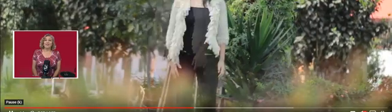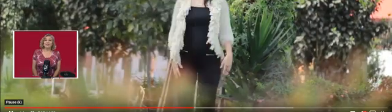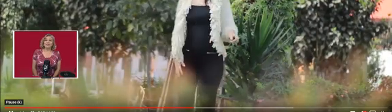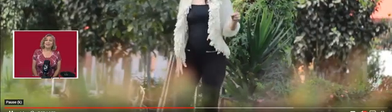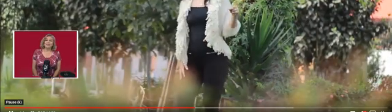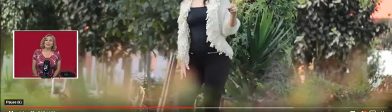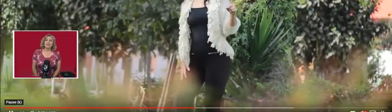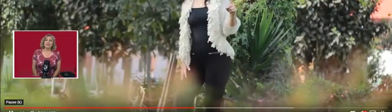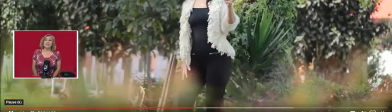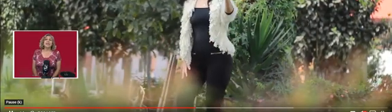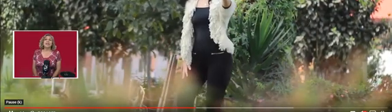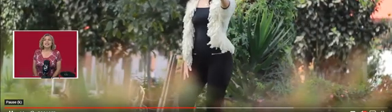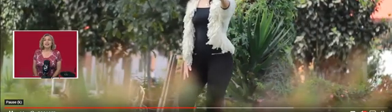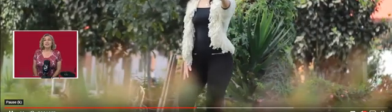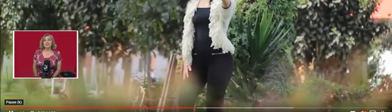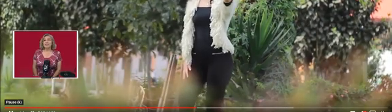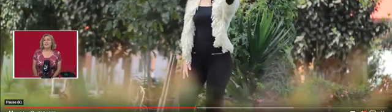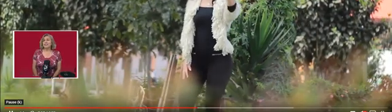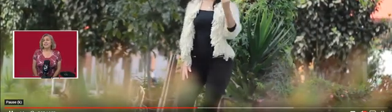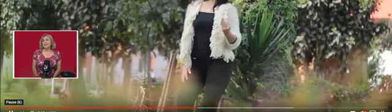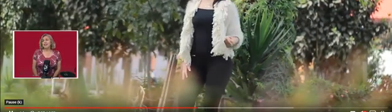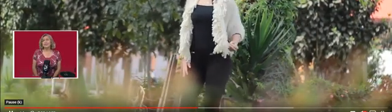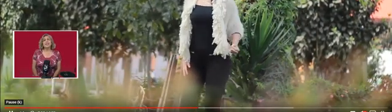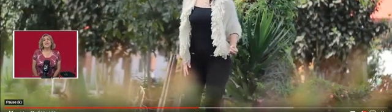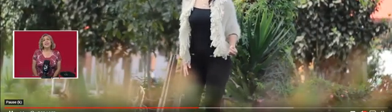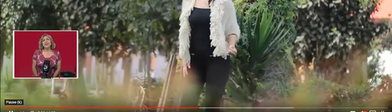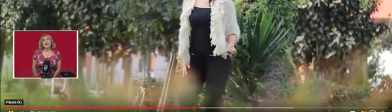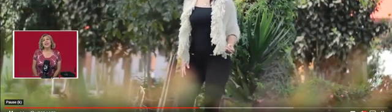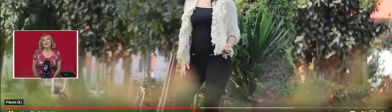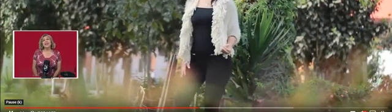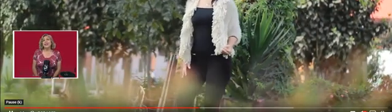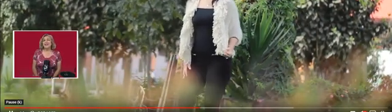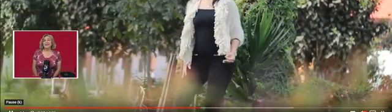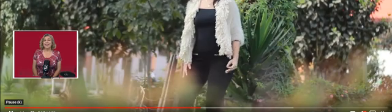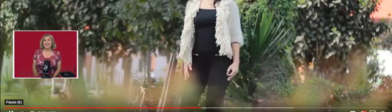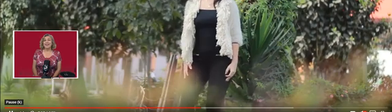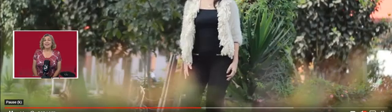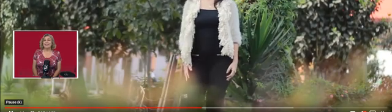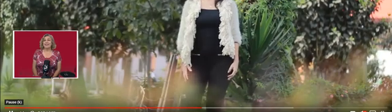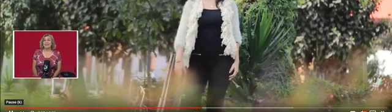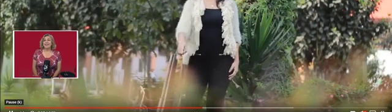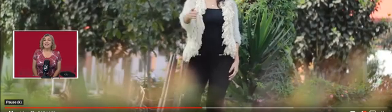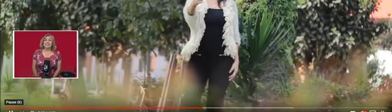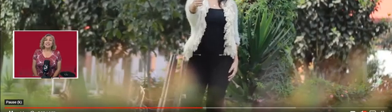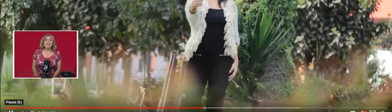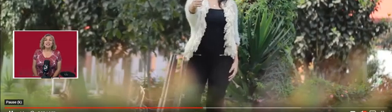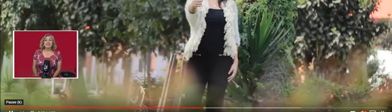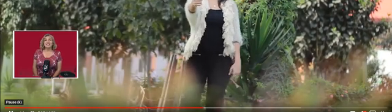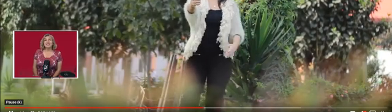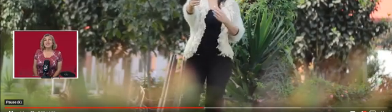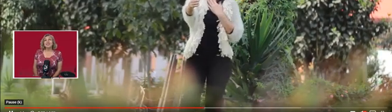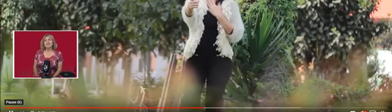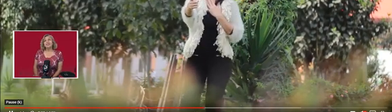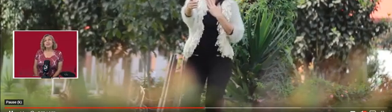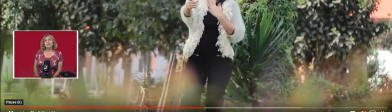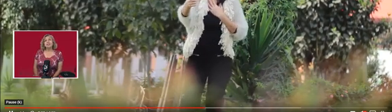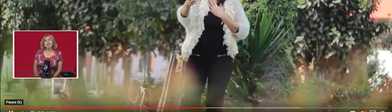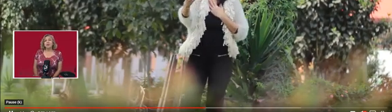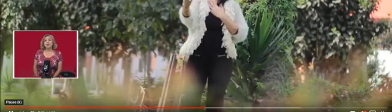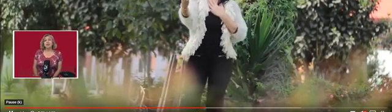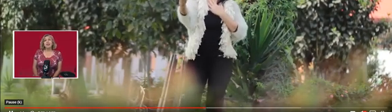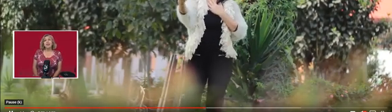que hay coincidencias that there's coincidences de los dos partidos, with the two parties, tanto el Partido Republicano como the